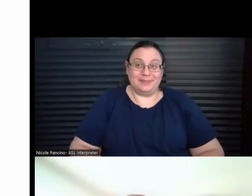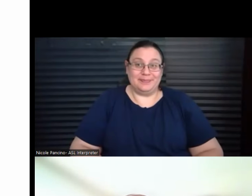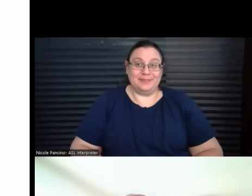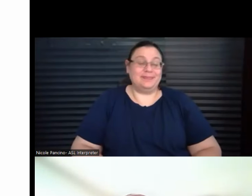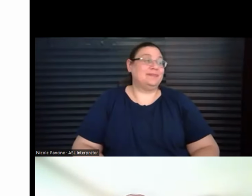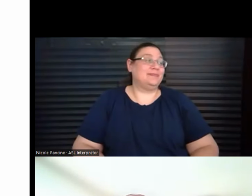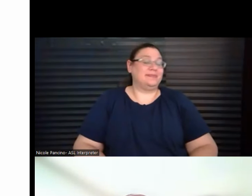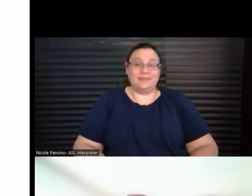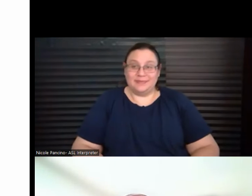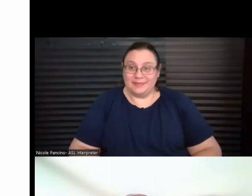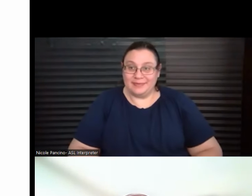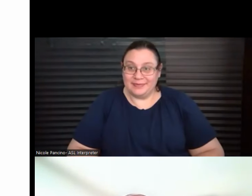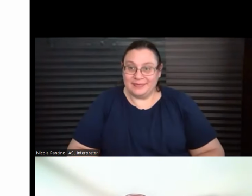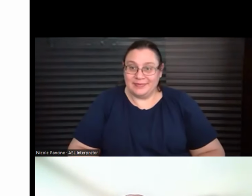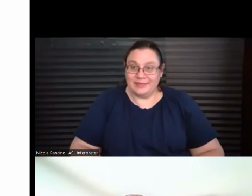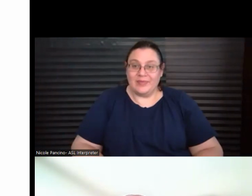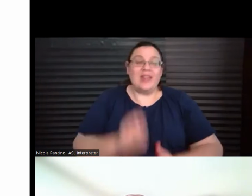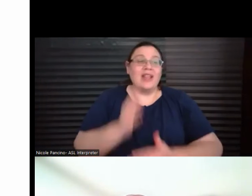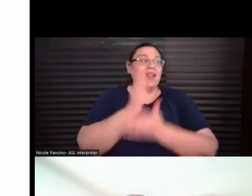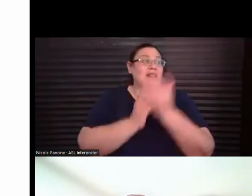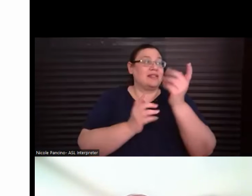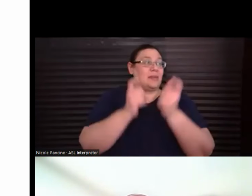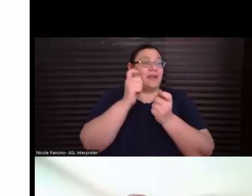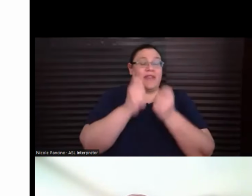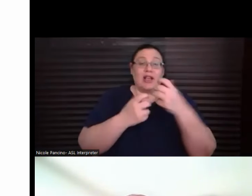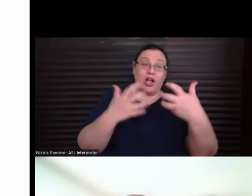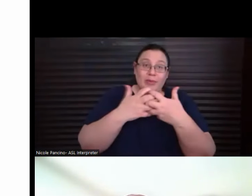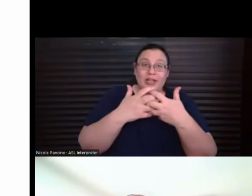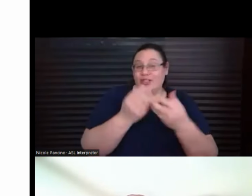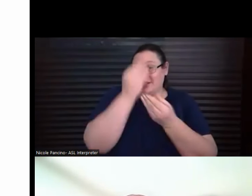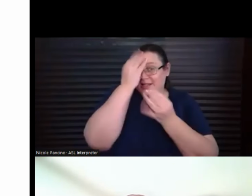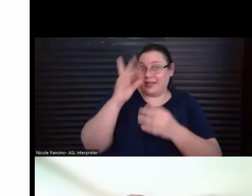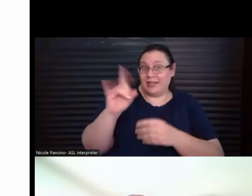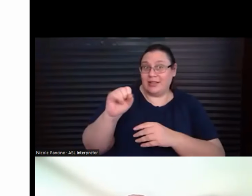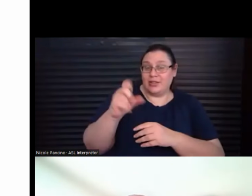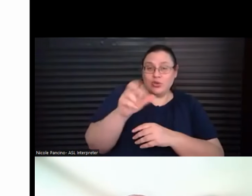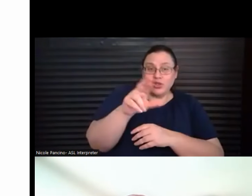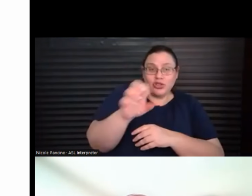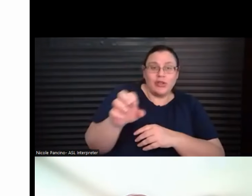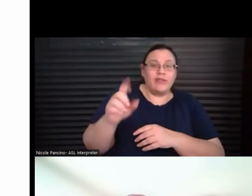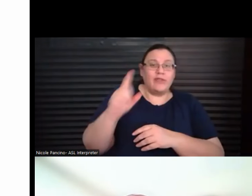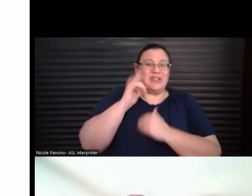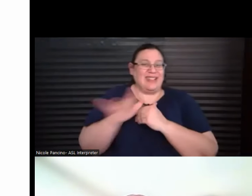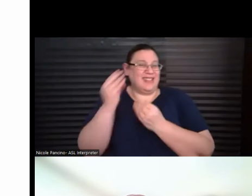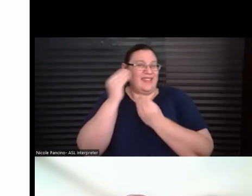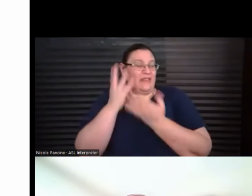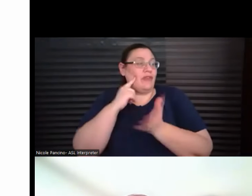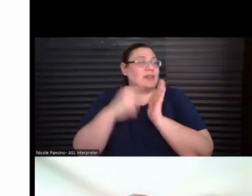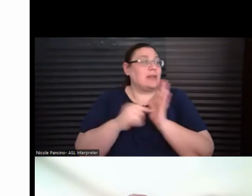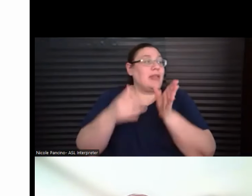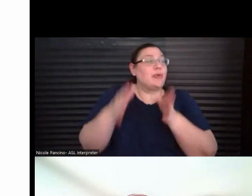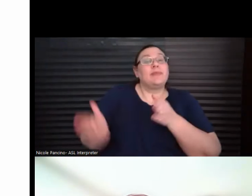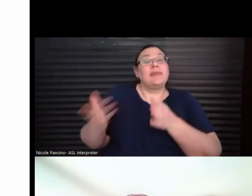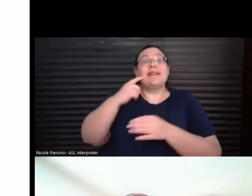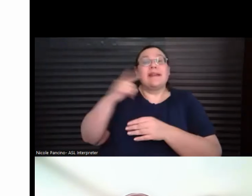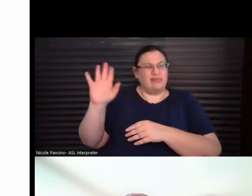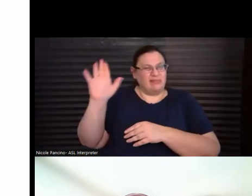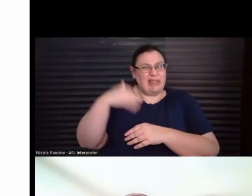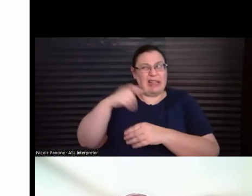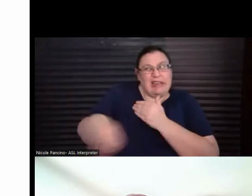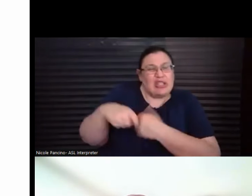Some of the accommodations and disclosure and framing sensitive information. So this person say, I may need additional time or training to learn